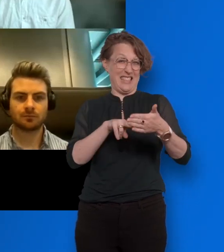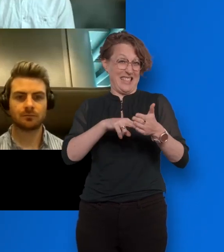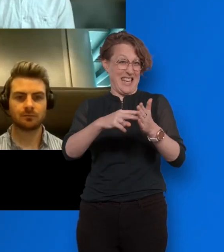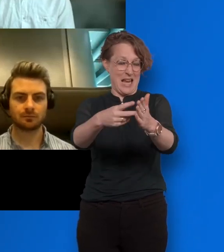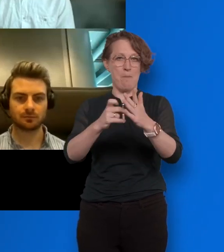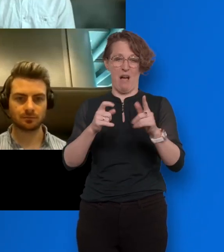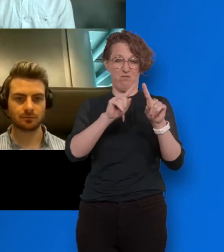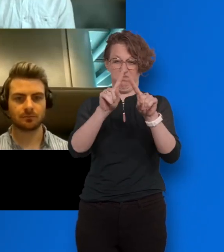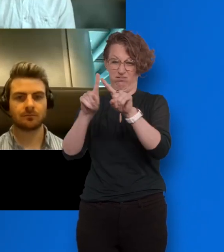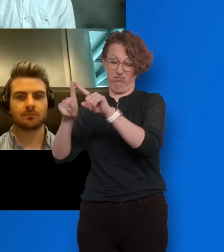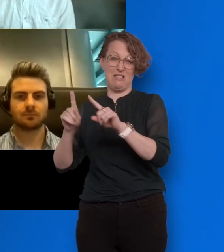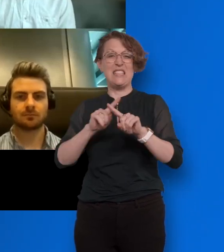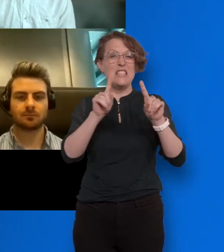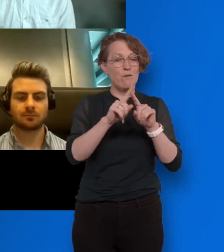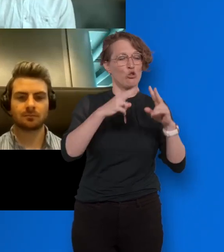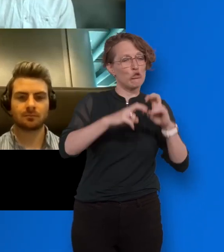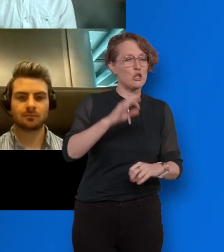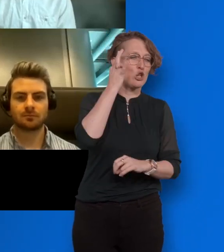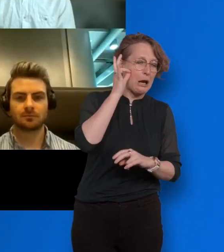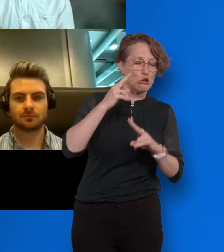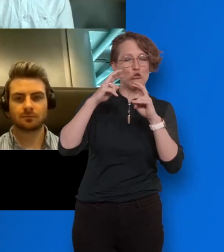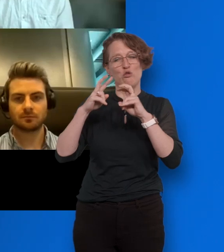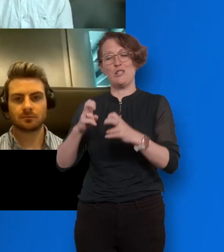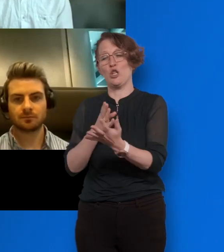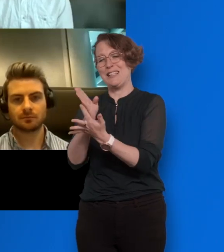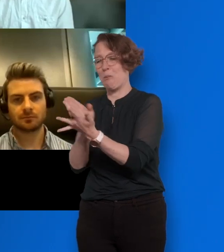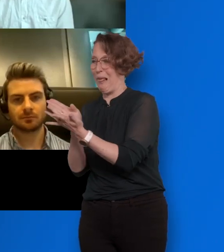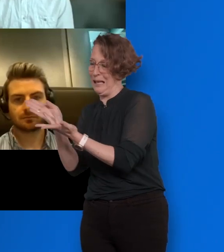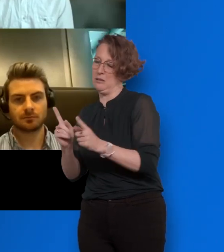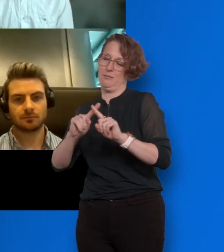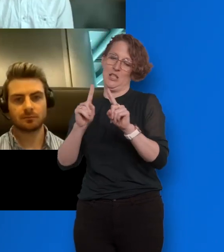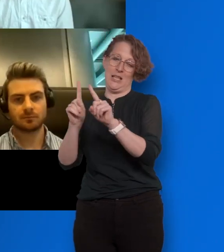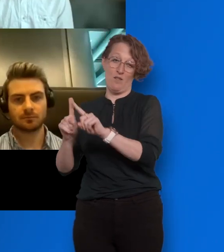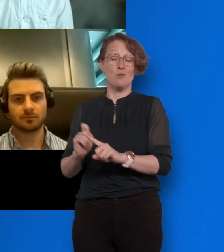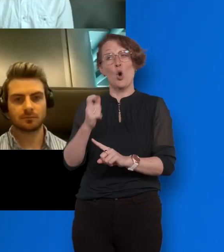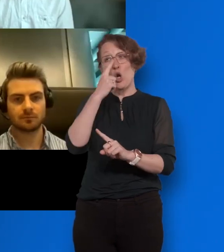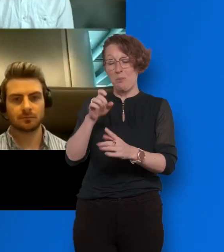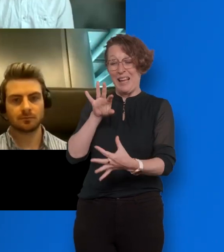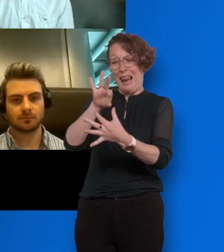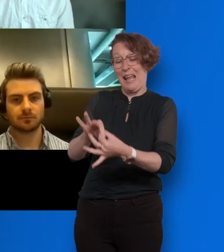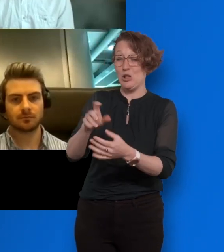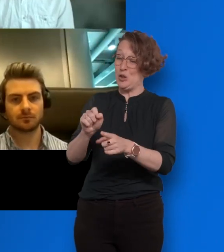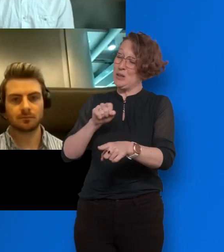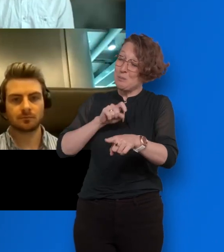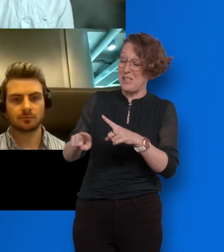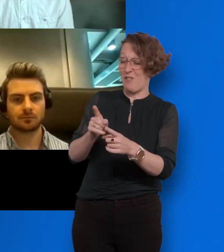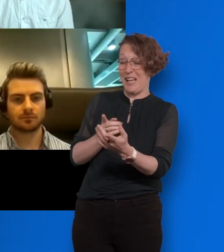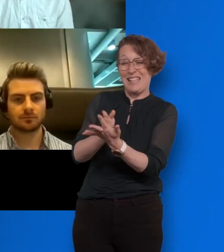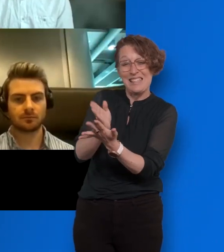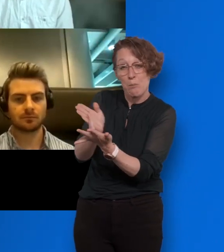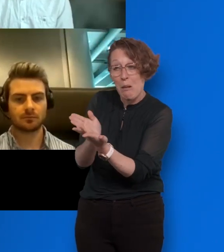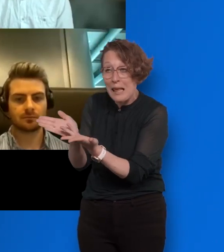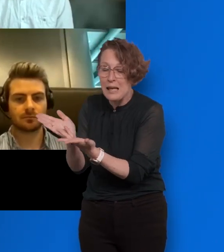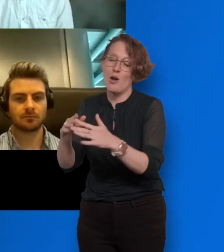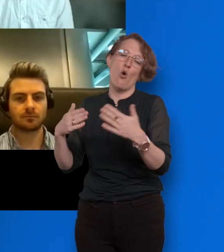across multiple research councils and disciplines. So it could be that this is an issue specific to certain disciplines, or indeed something